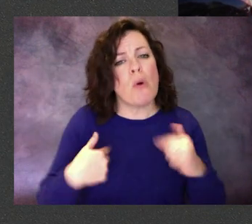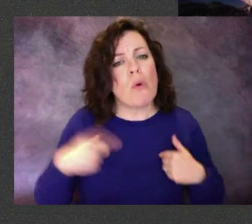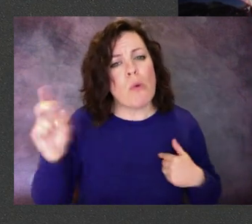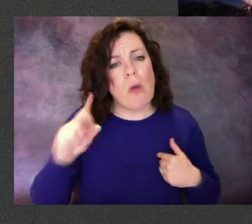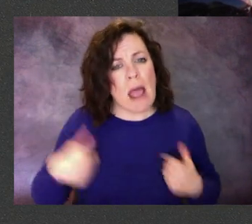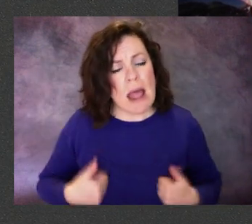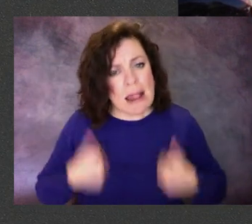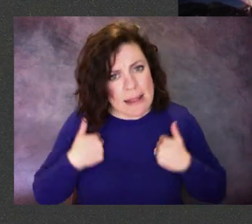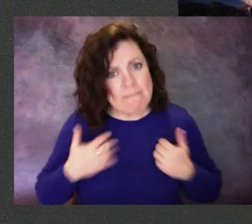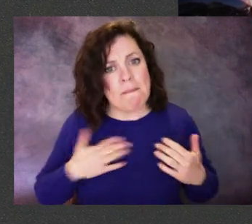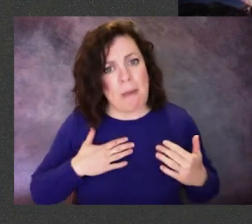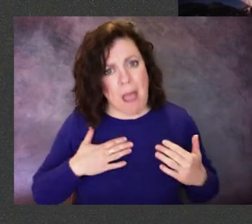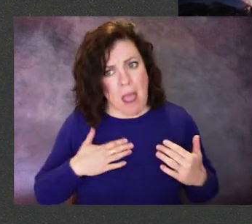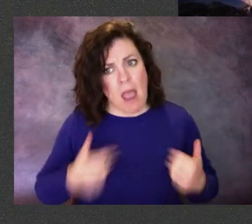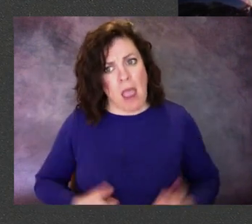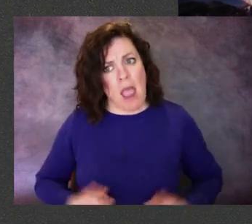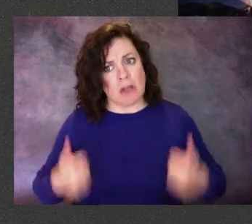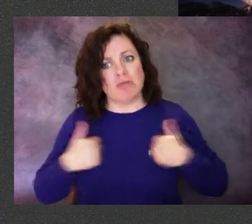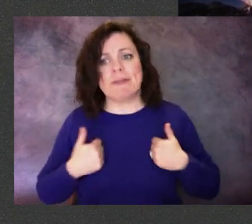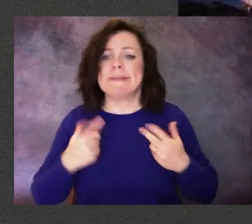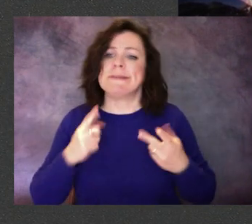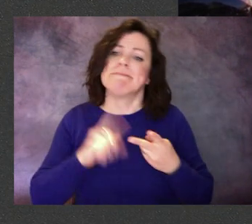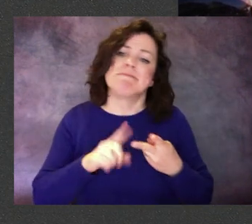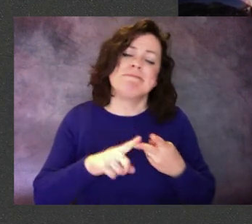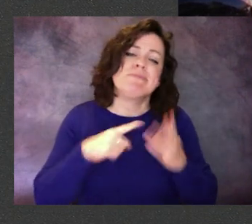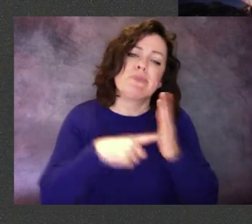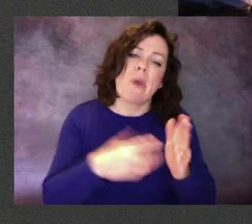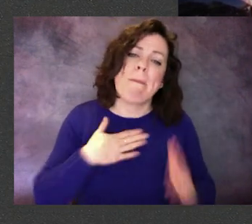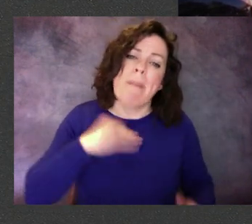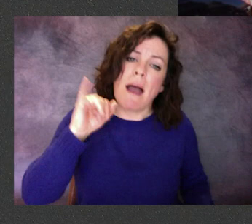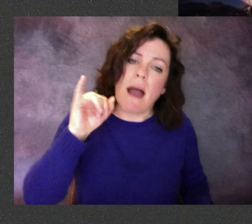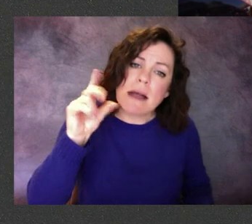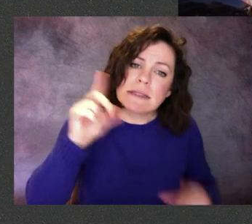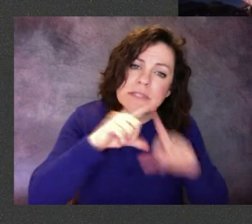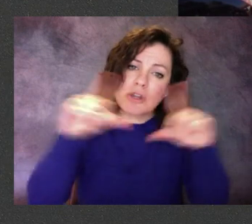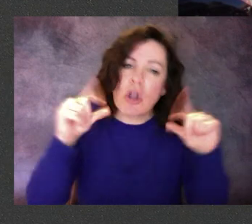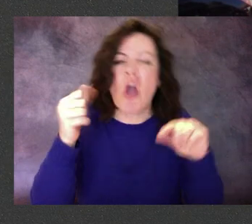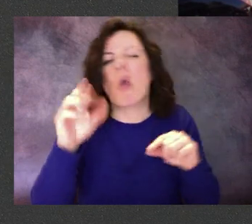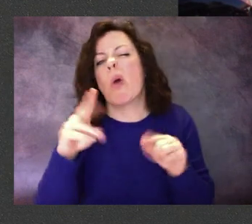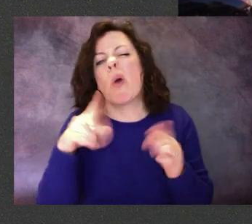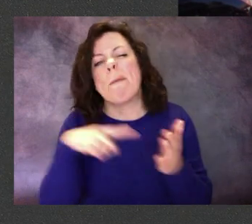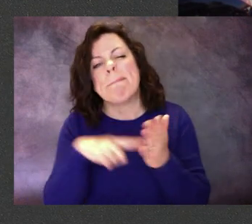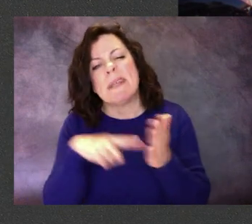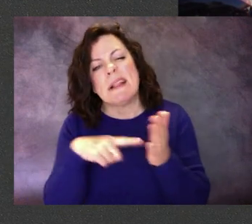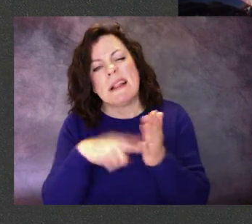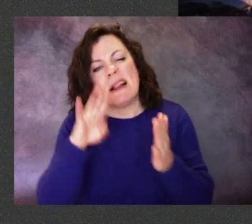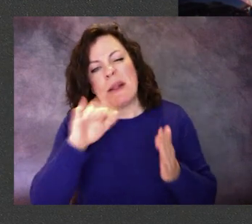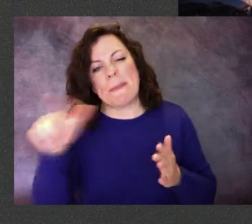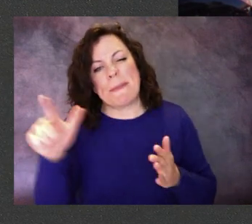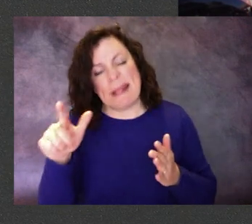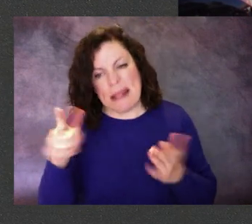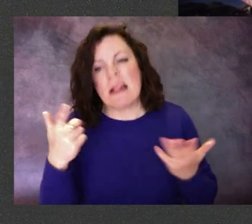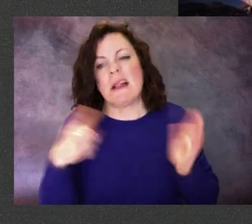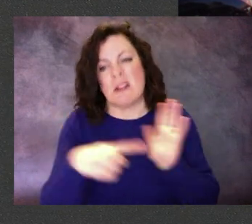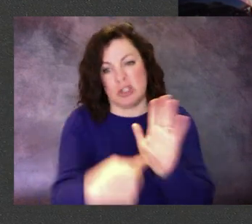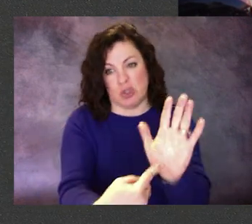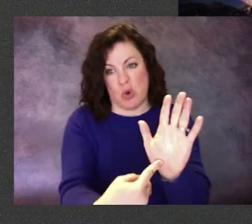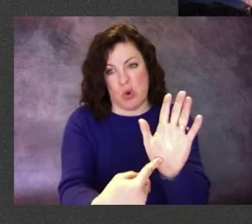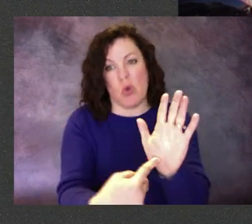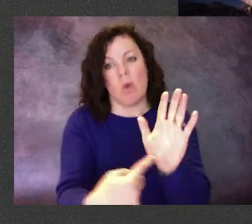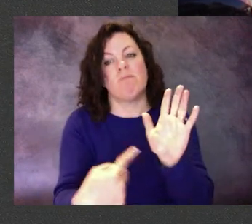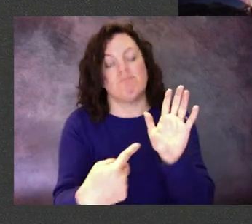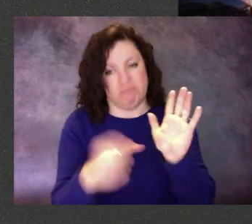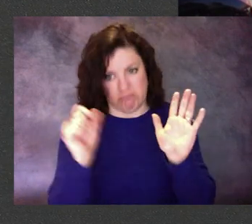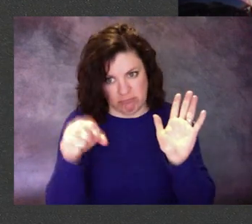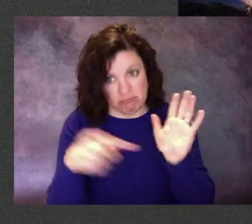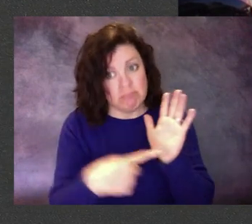your address, something official. A bill's good, an ID is great, something that like is very, very, very